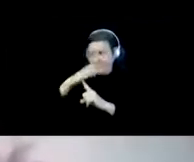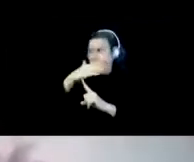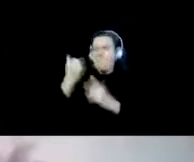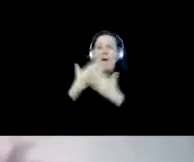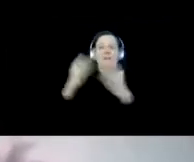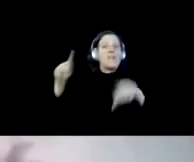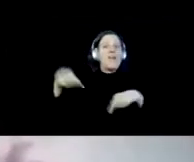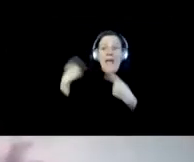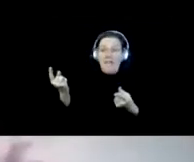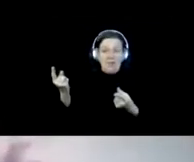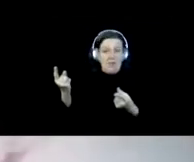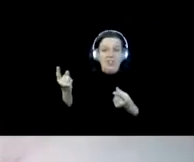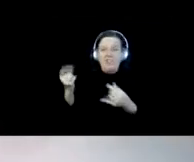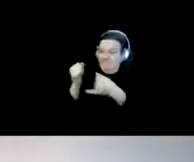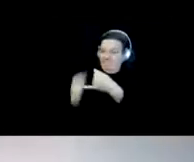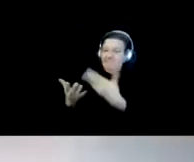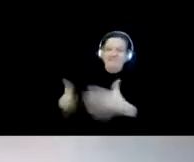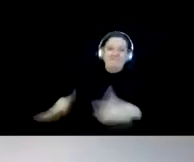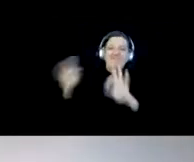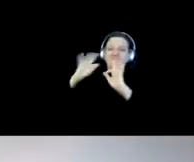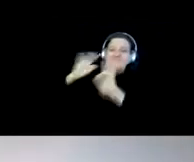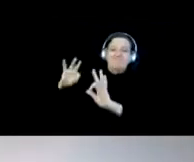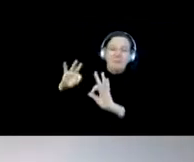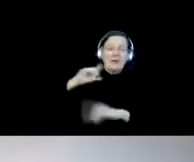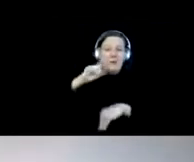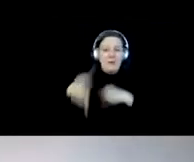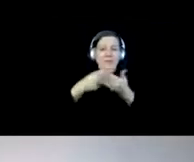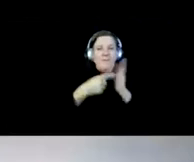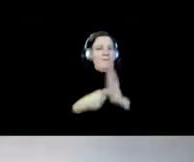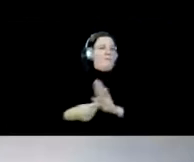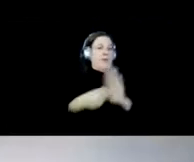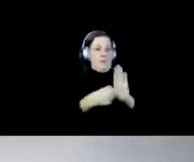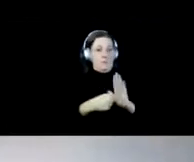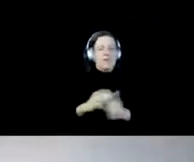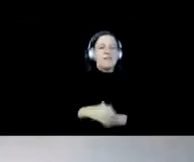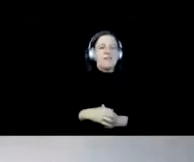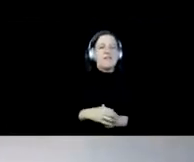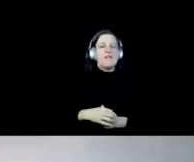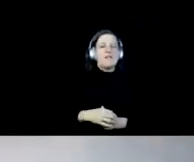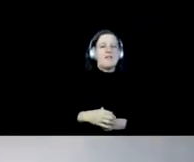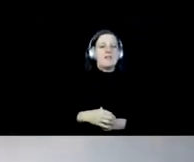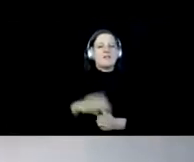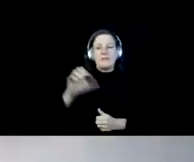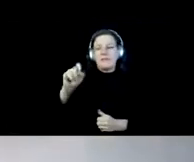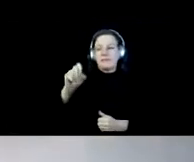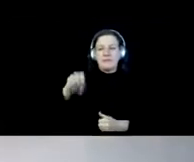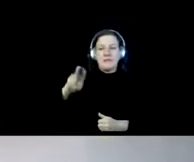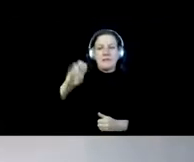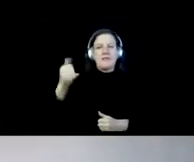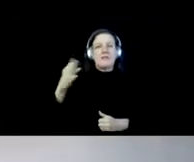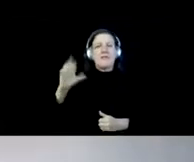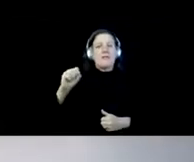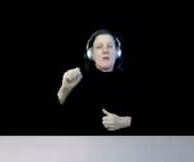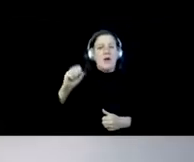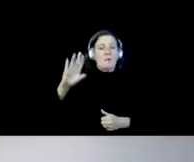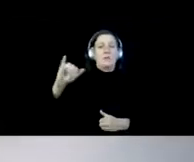end all things. I mean, thinking about the presentations that, you know, Steve Jobs would make, where it's just this big